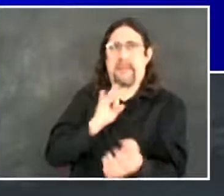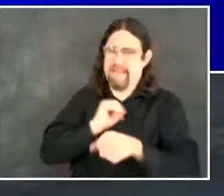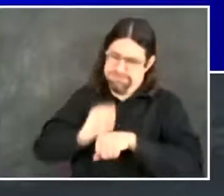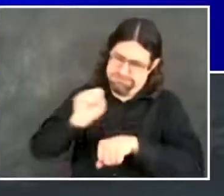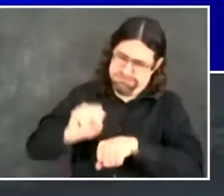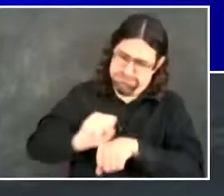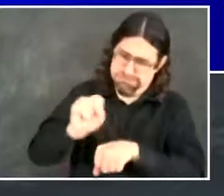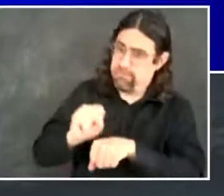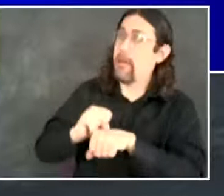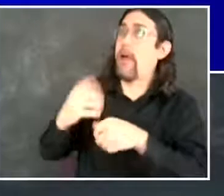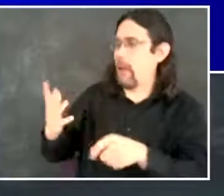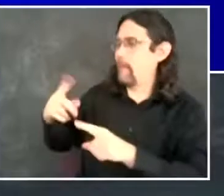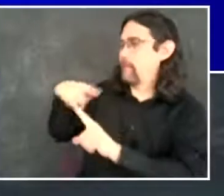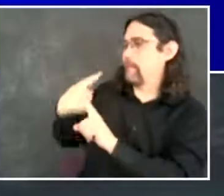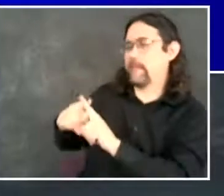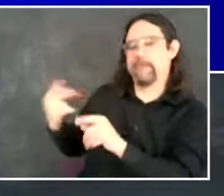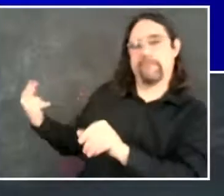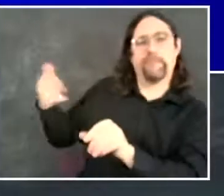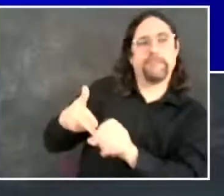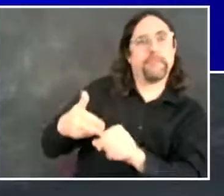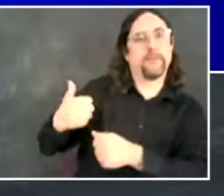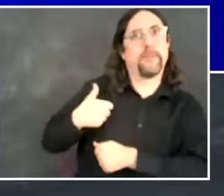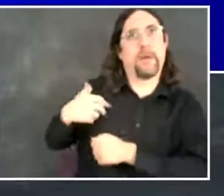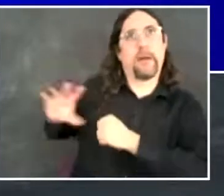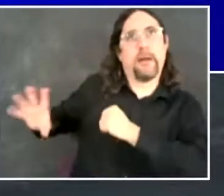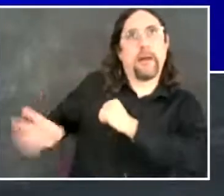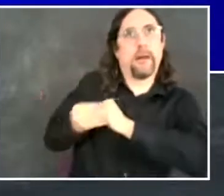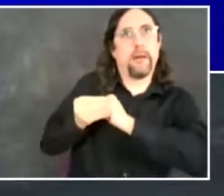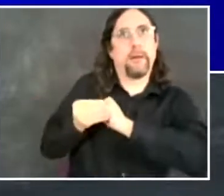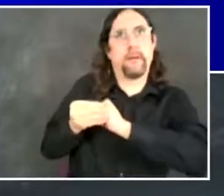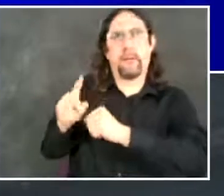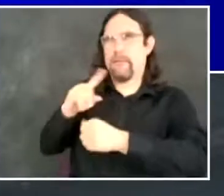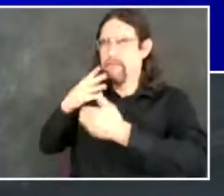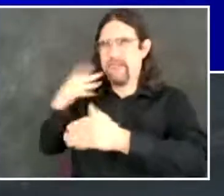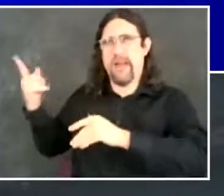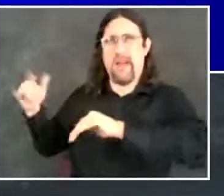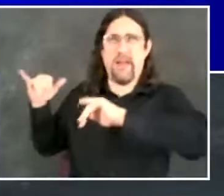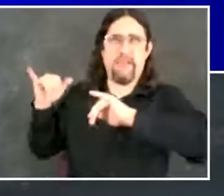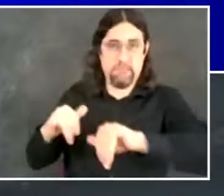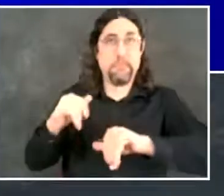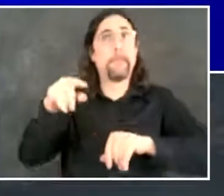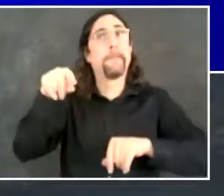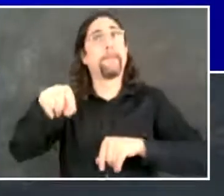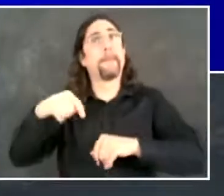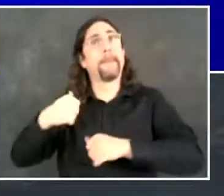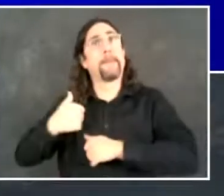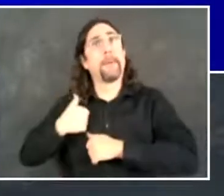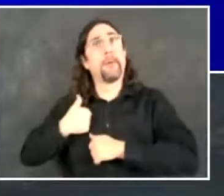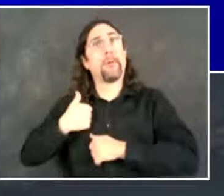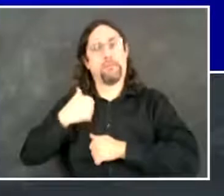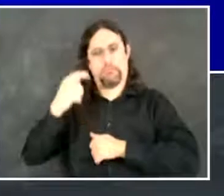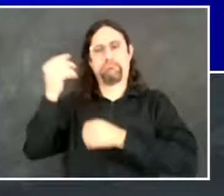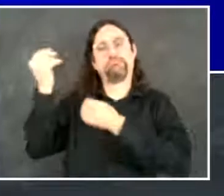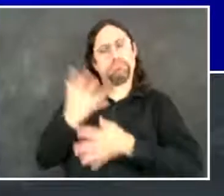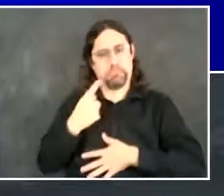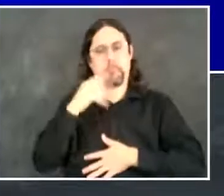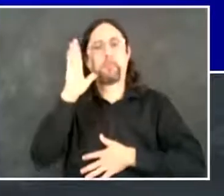month of May as well to back up our healthcare heroes. So that's something really, really important.